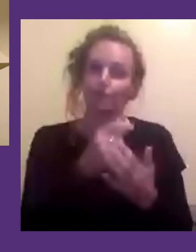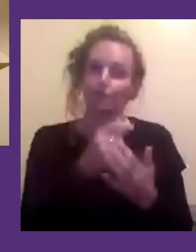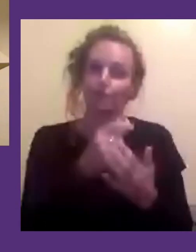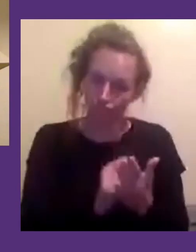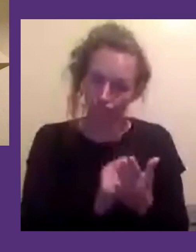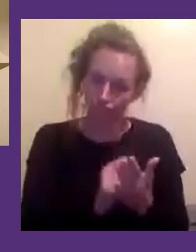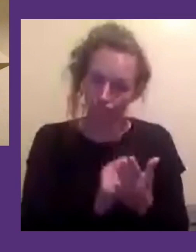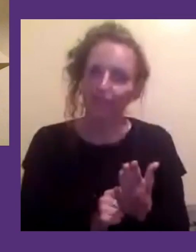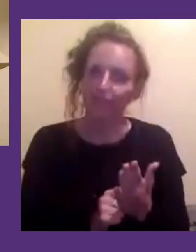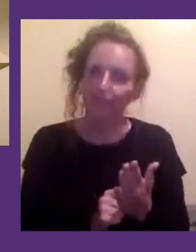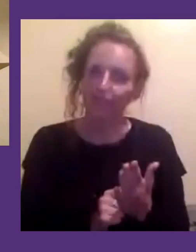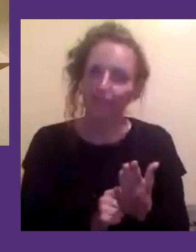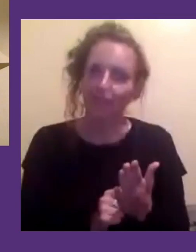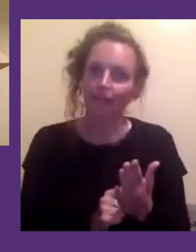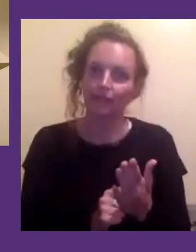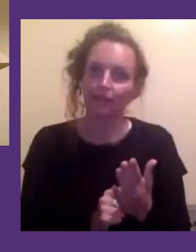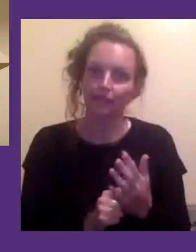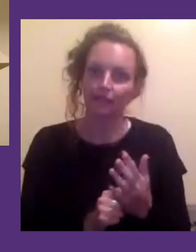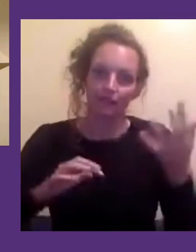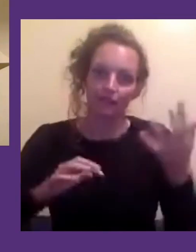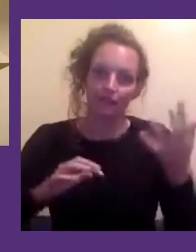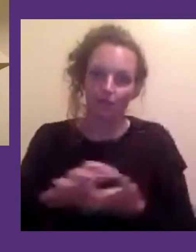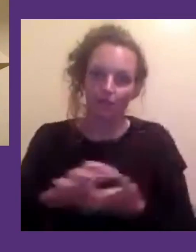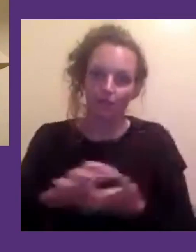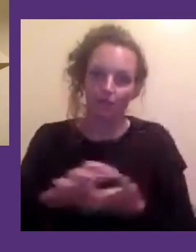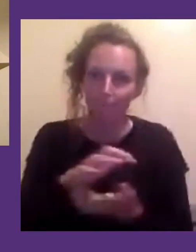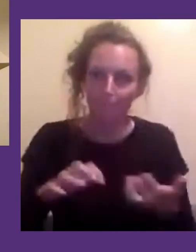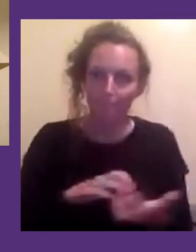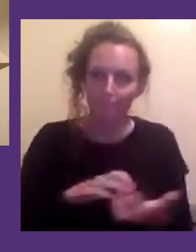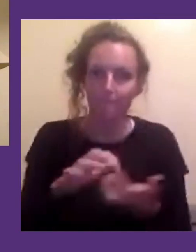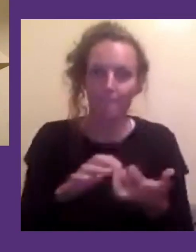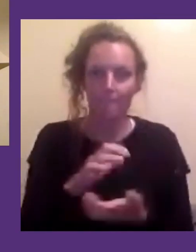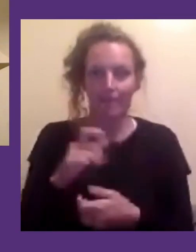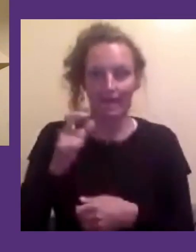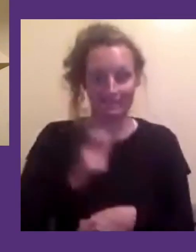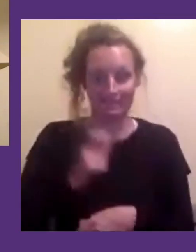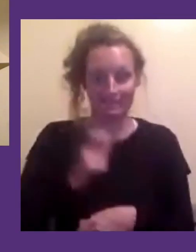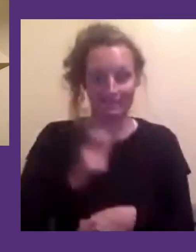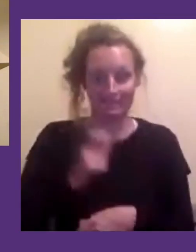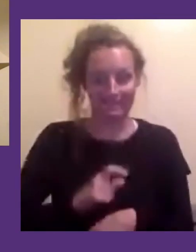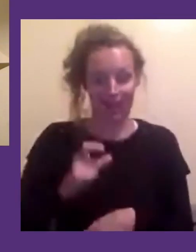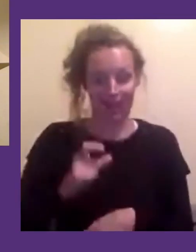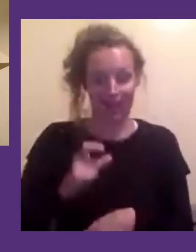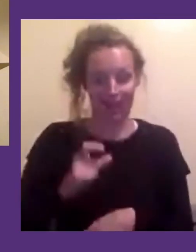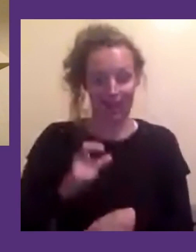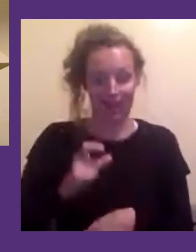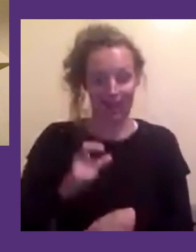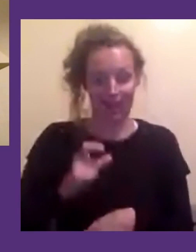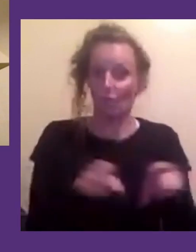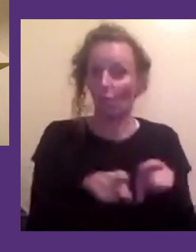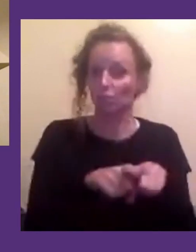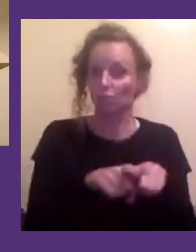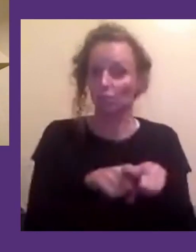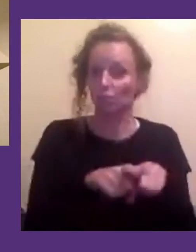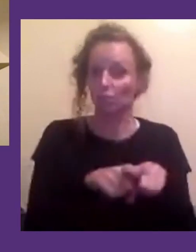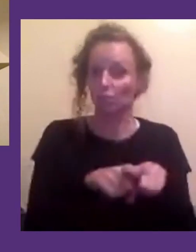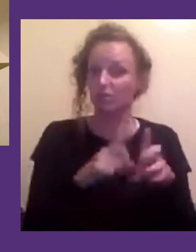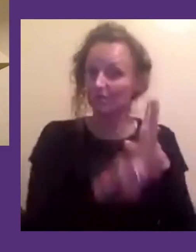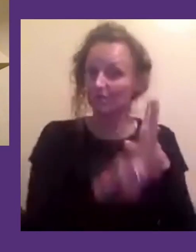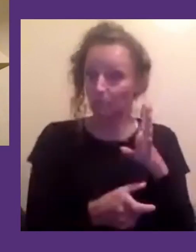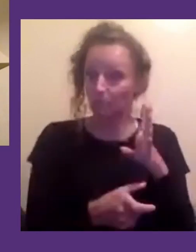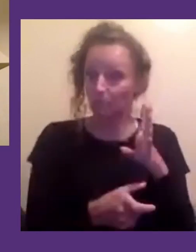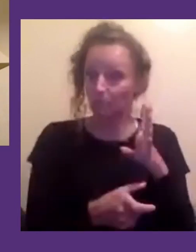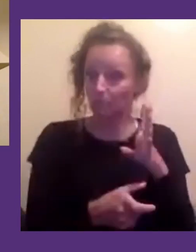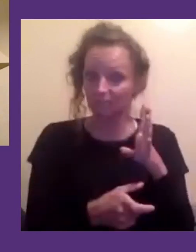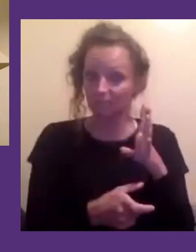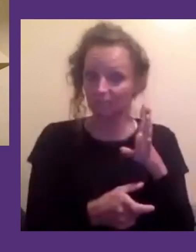beings who were disabled and who, like everyone, had their own